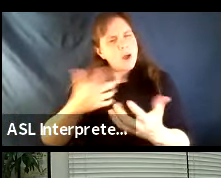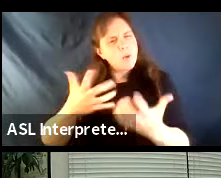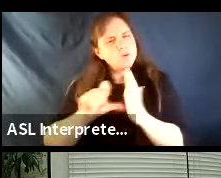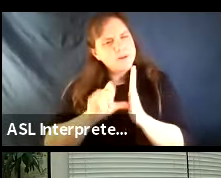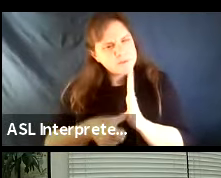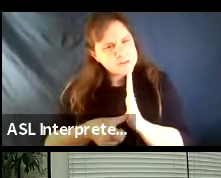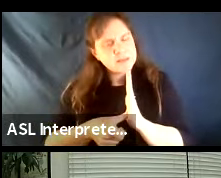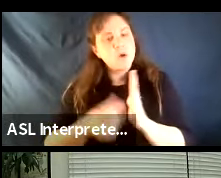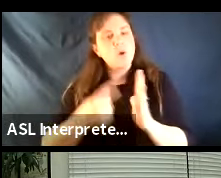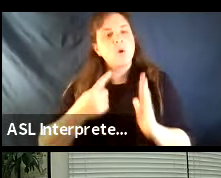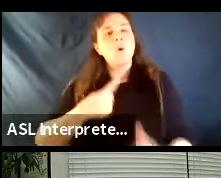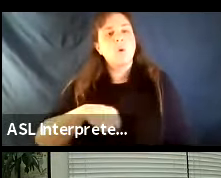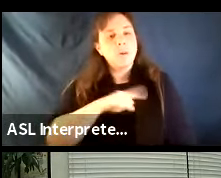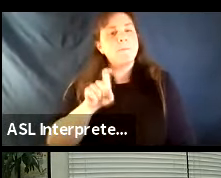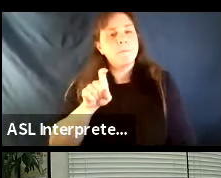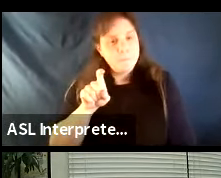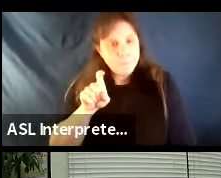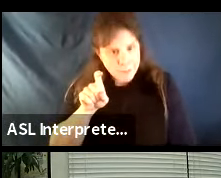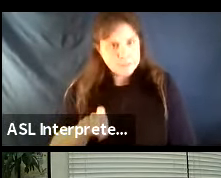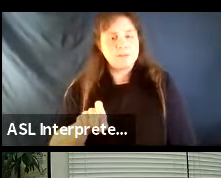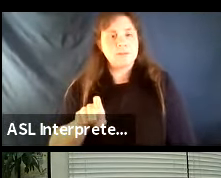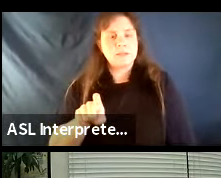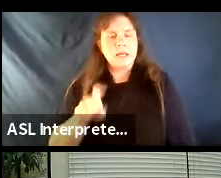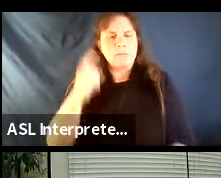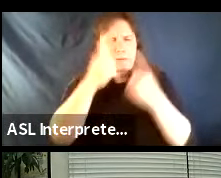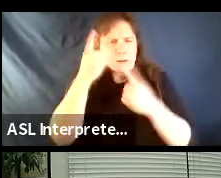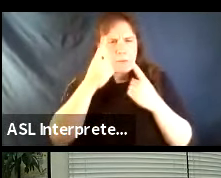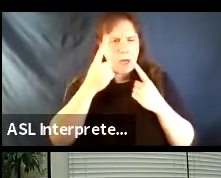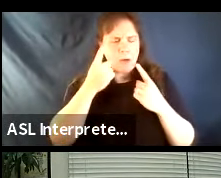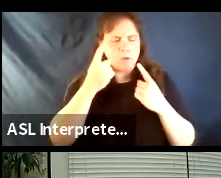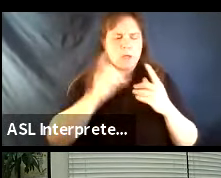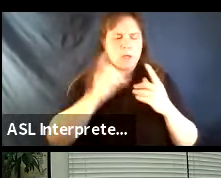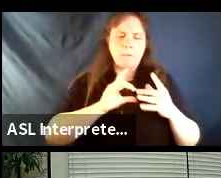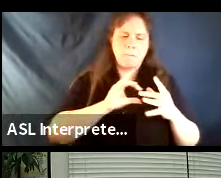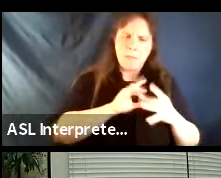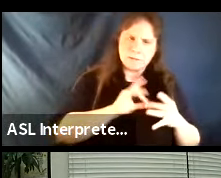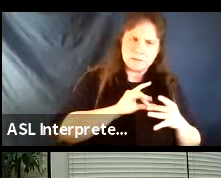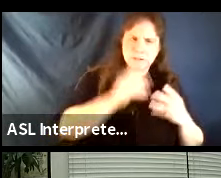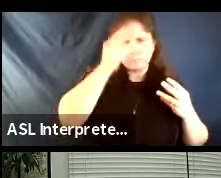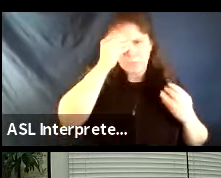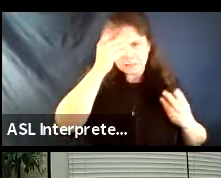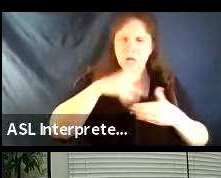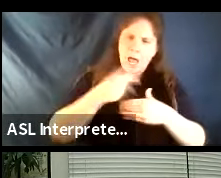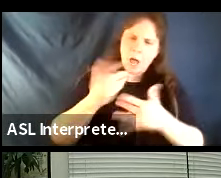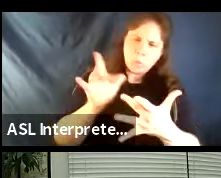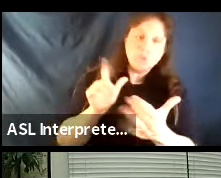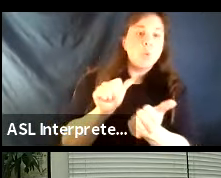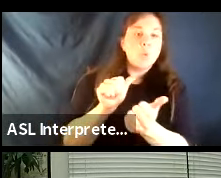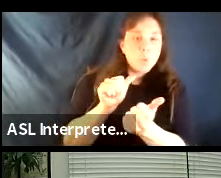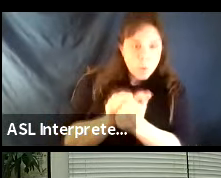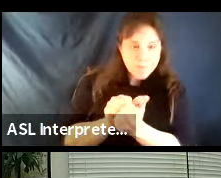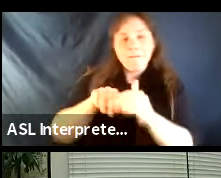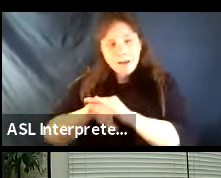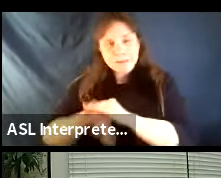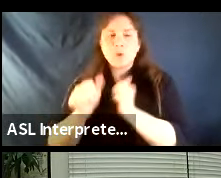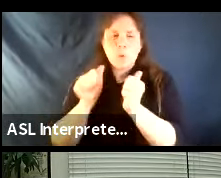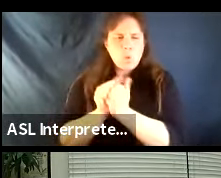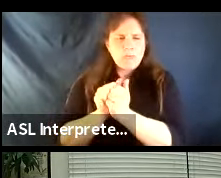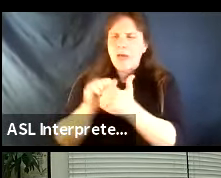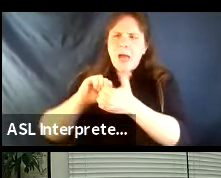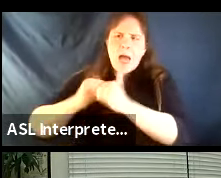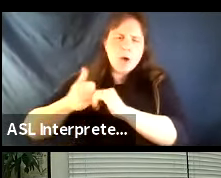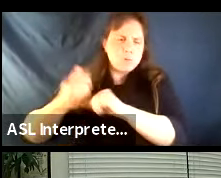we have to consider messaging and outreach with navigation, with access. And then the final thing I'll just